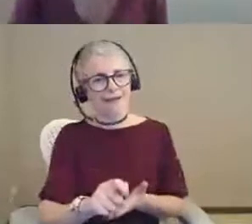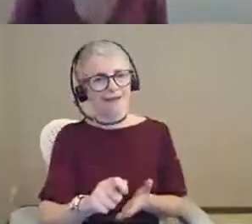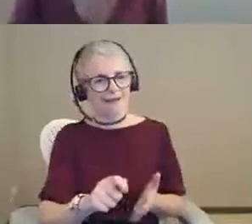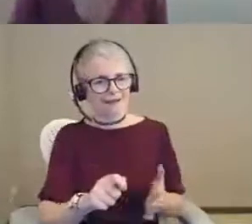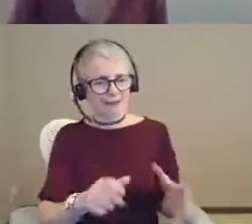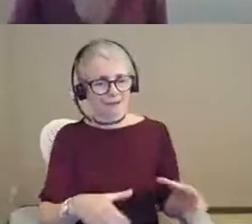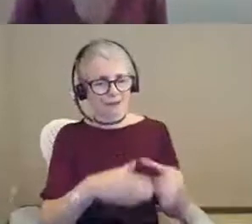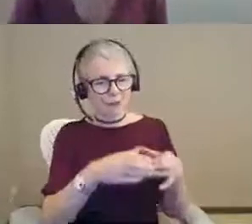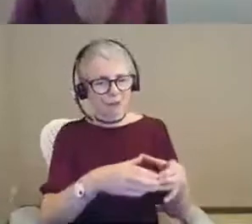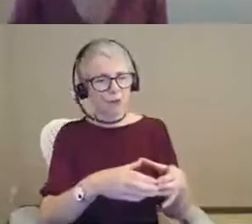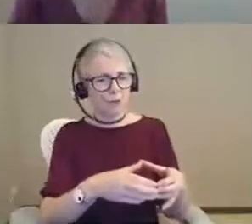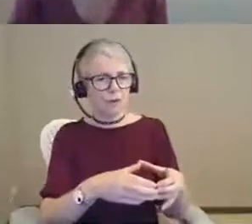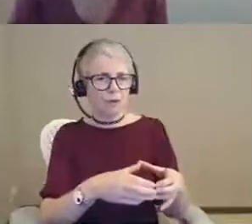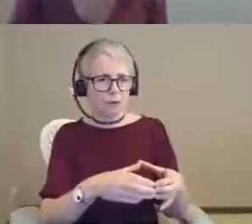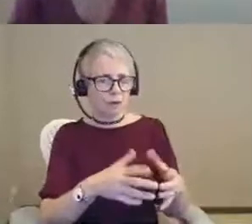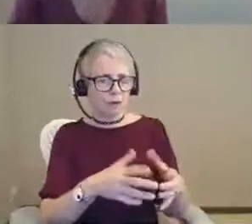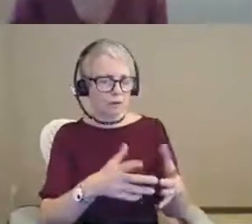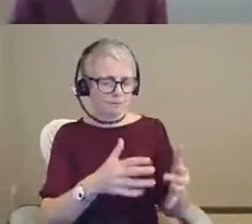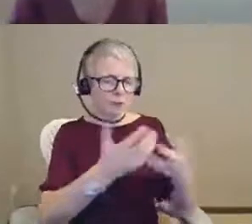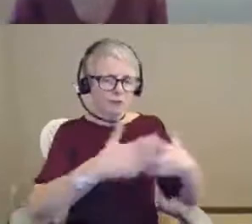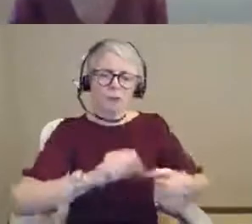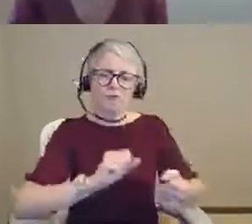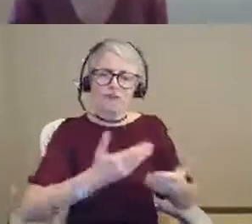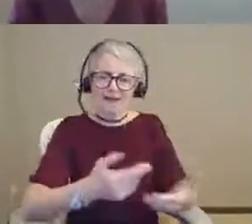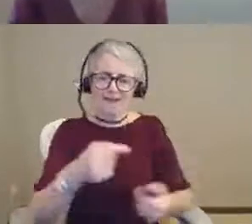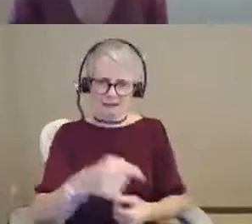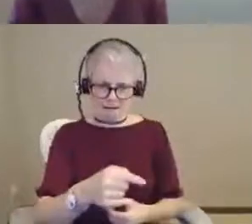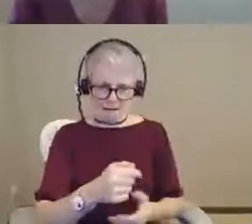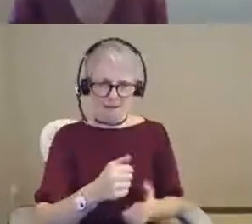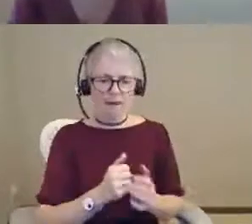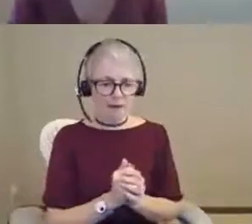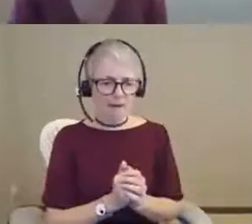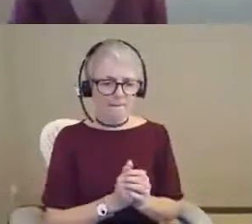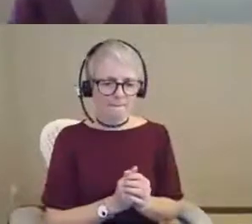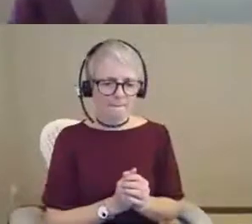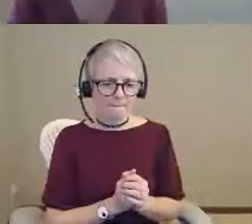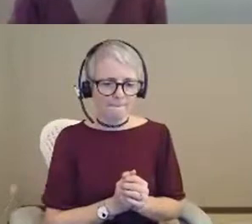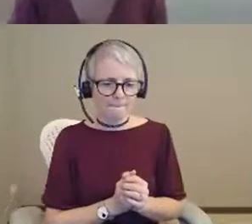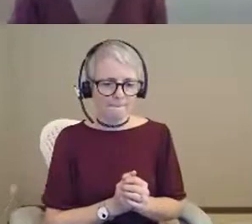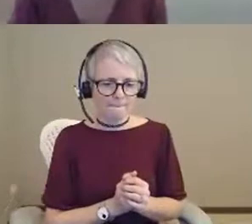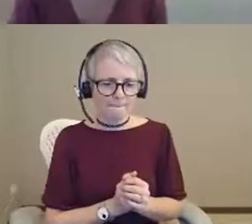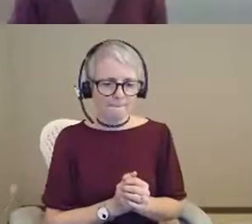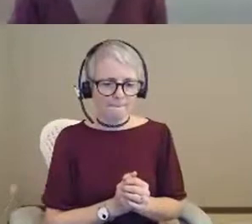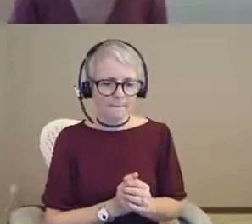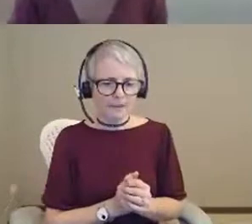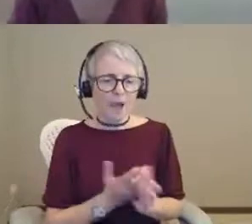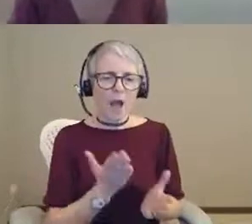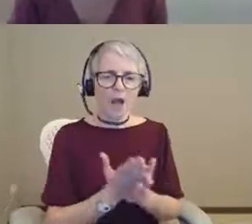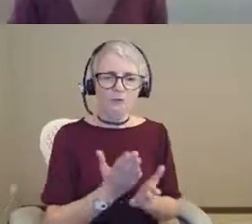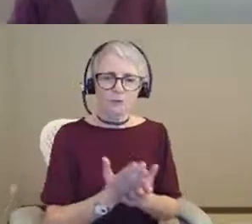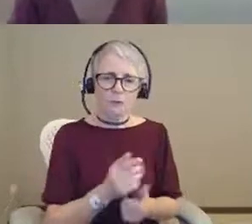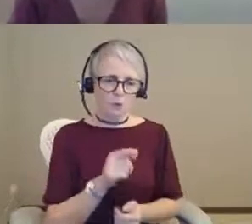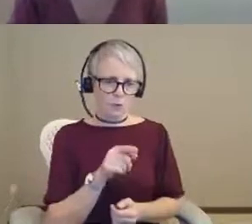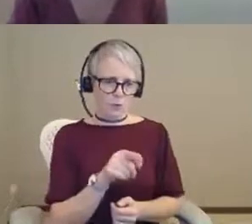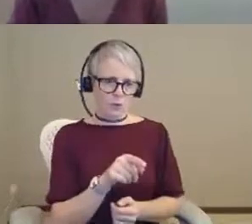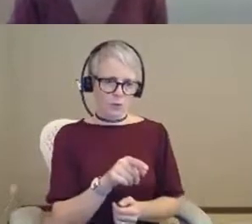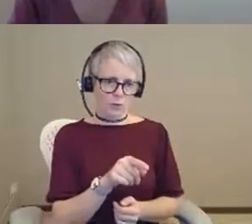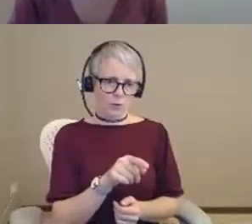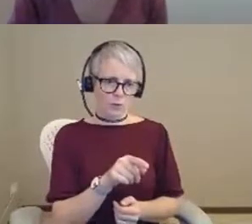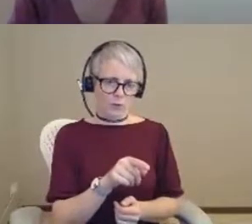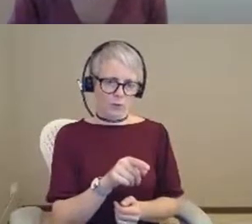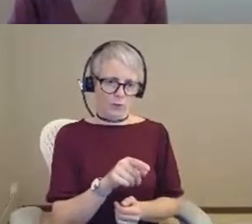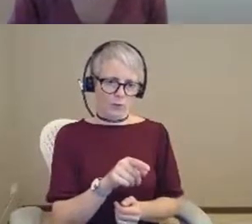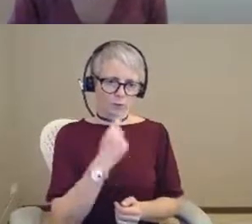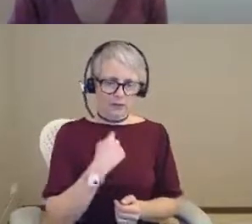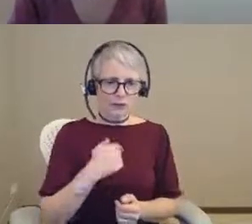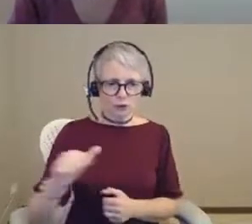you, as we were talking, I'm sure you are, you know, you have been, you know, people have said to you, oh, it should be more, we should be doing this. So